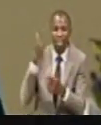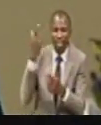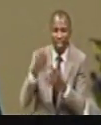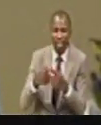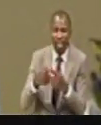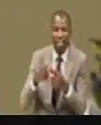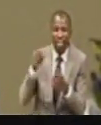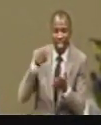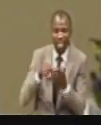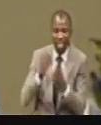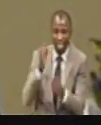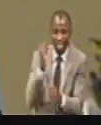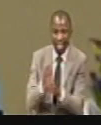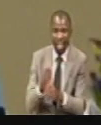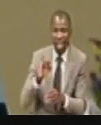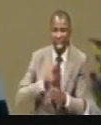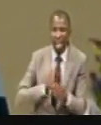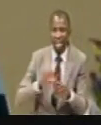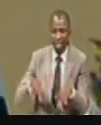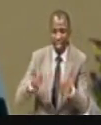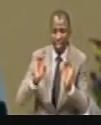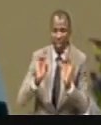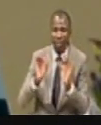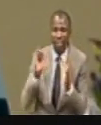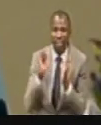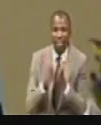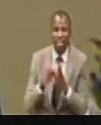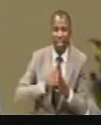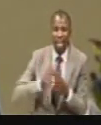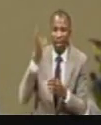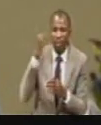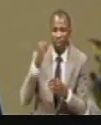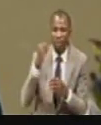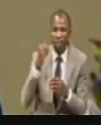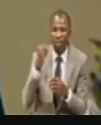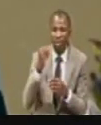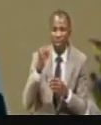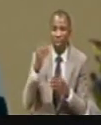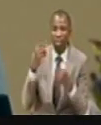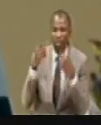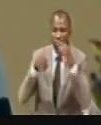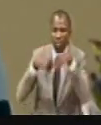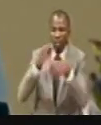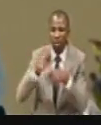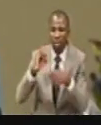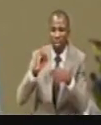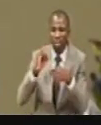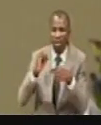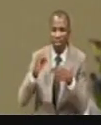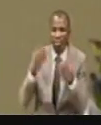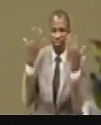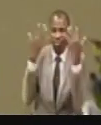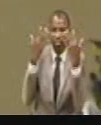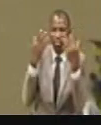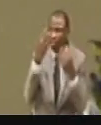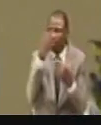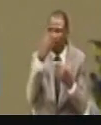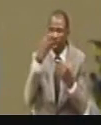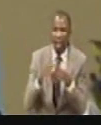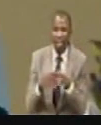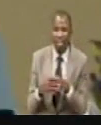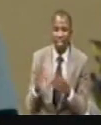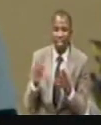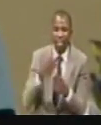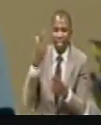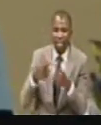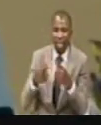for a while, I stopped. But then, of recent this year, I discovered that I was going blurred. I